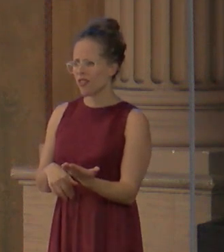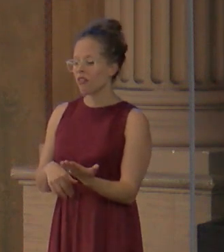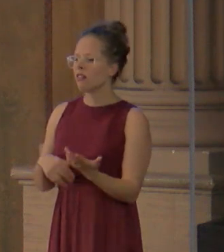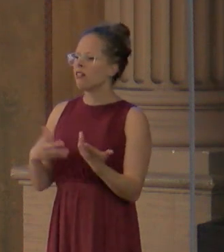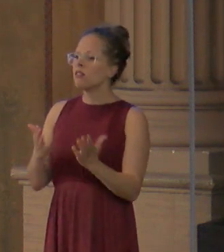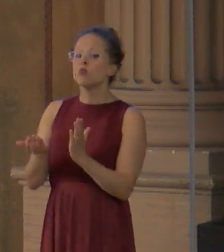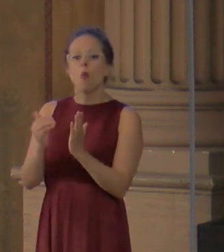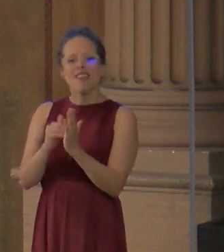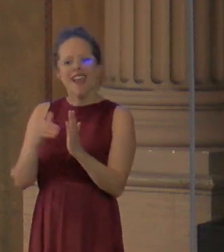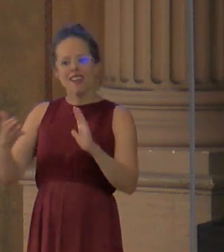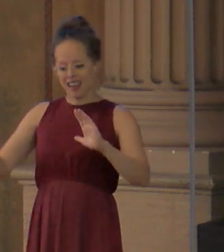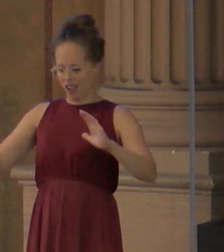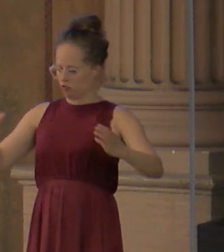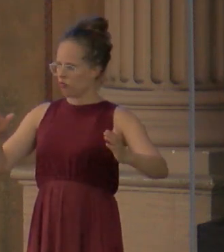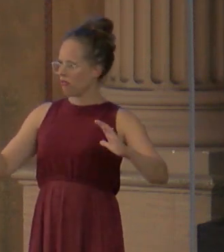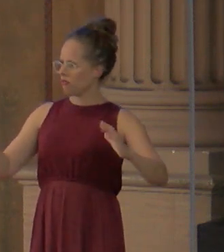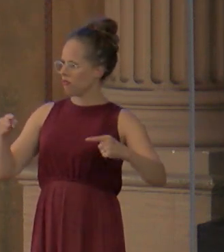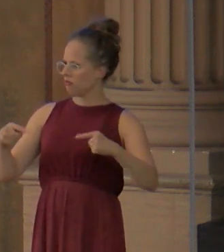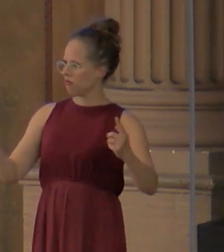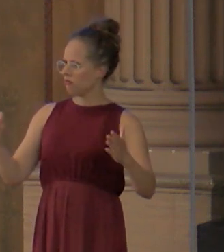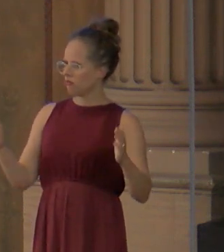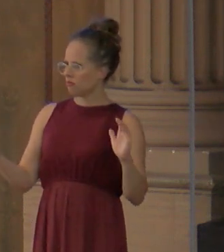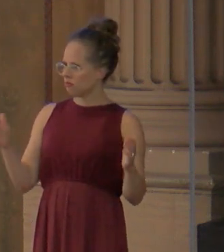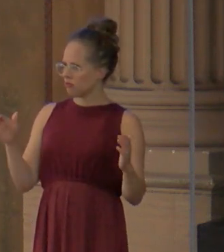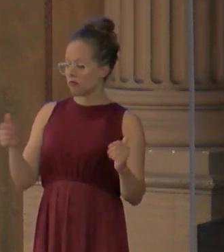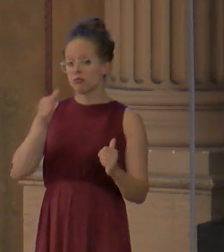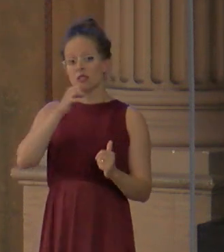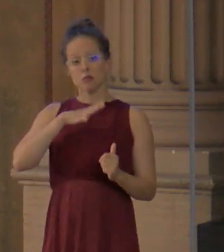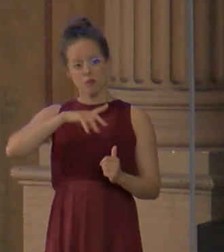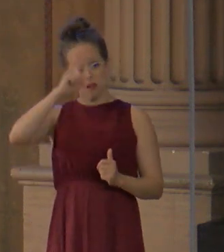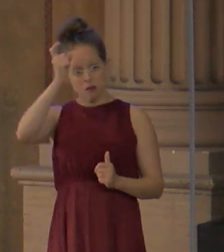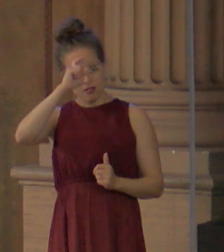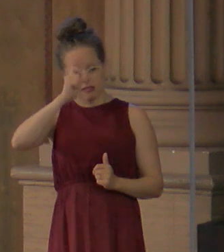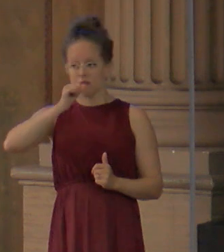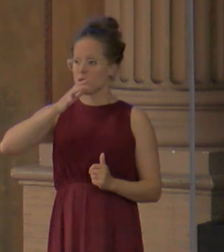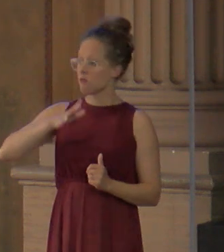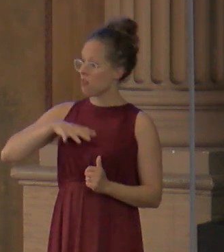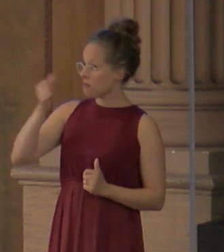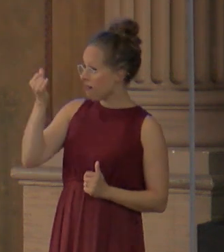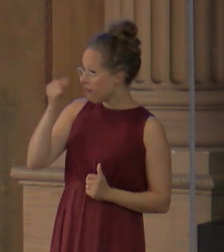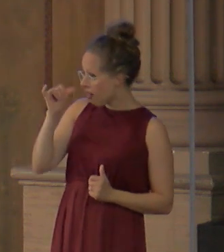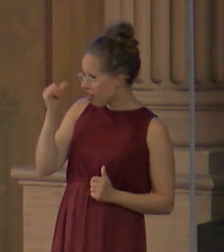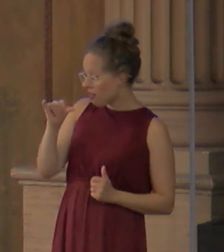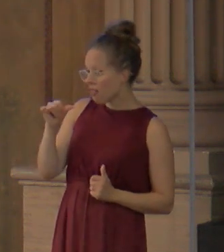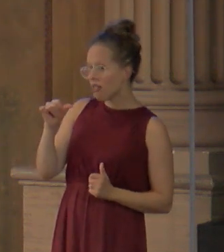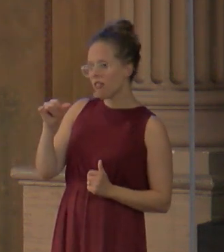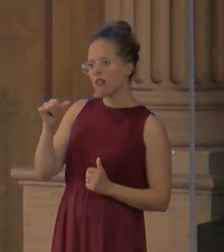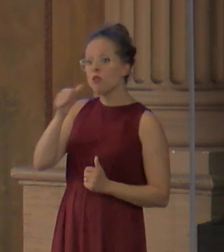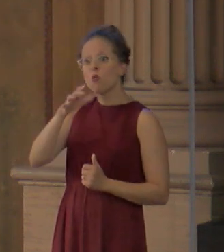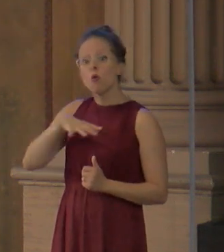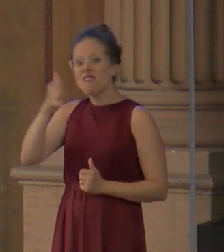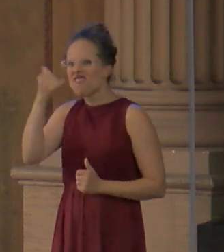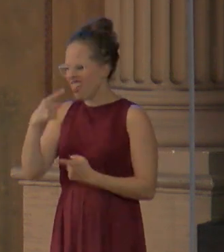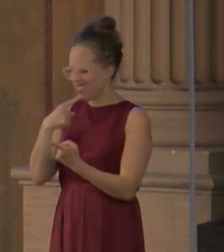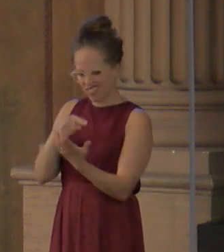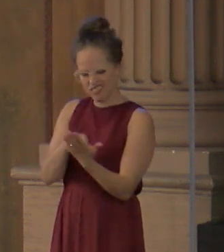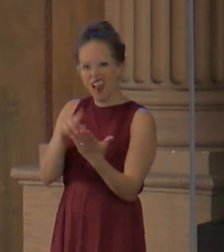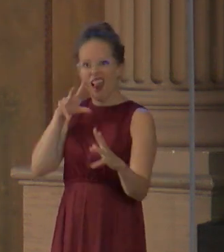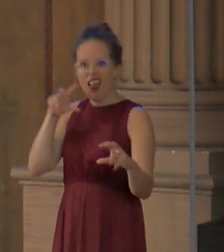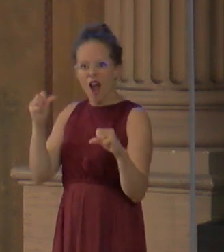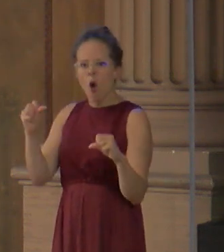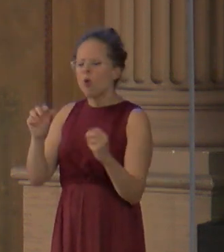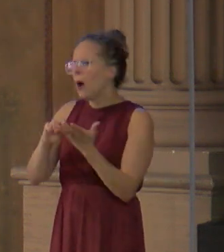So again, there's this contrast between woman wisdom and woman folly. And here, woman folly is loud in verse 13. Now, it doesn't